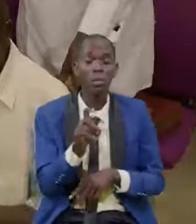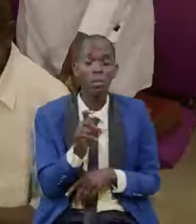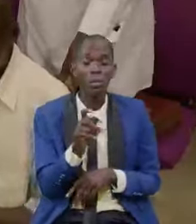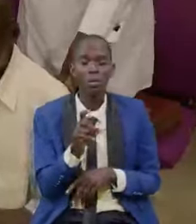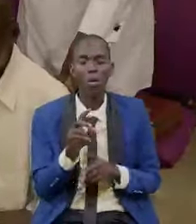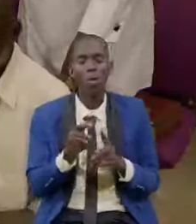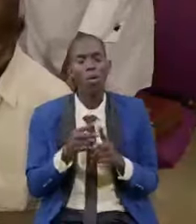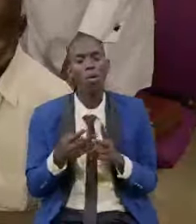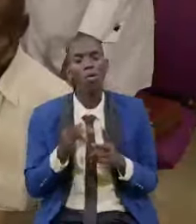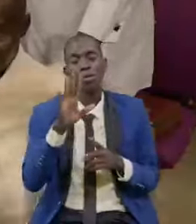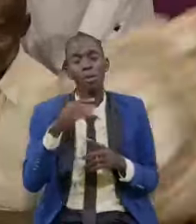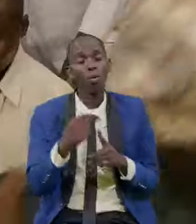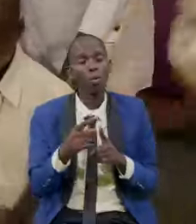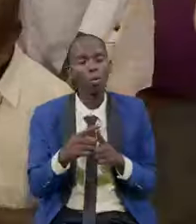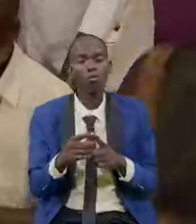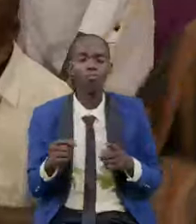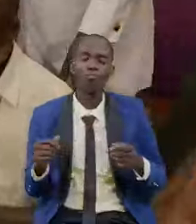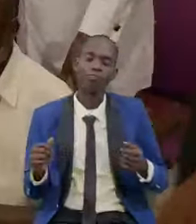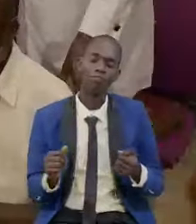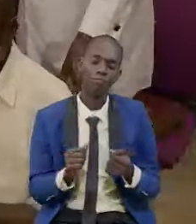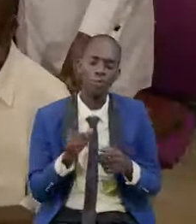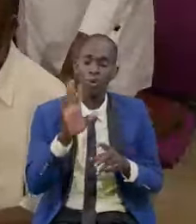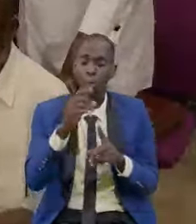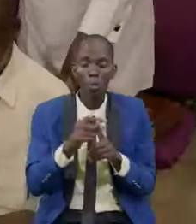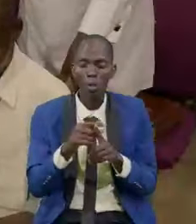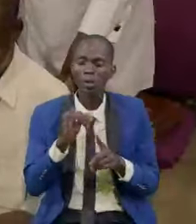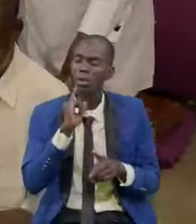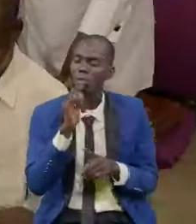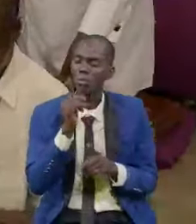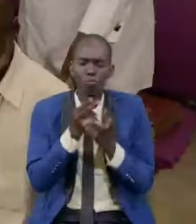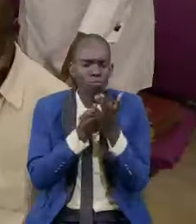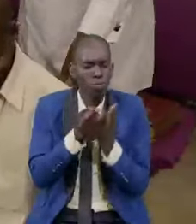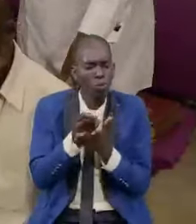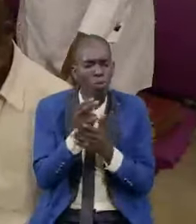or factual? You say something factual.